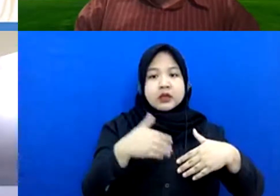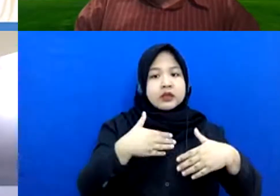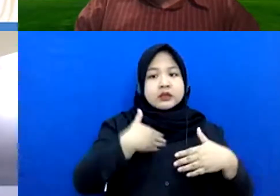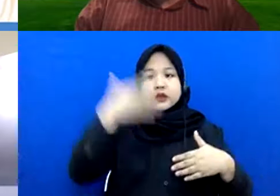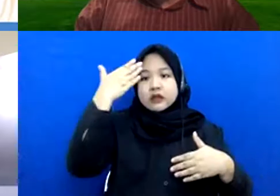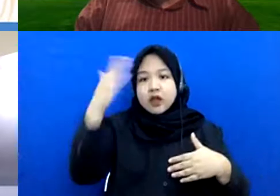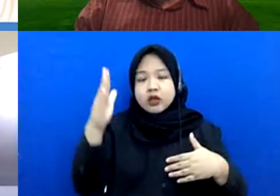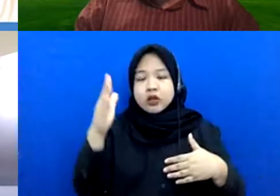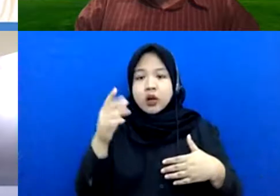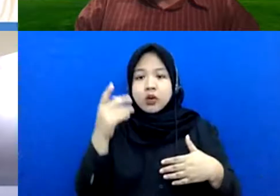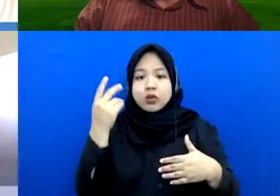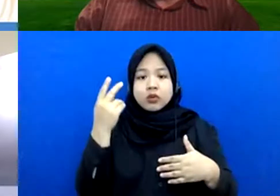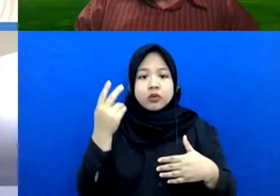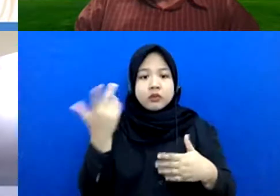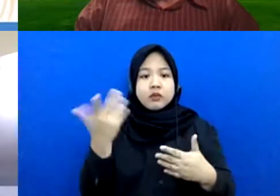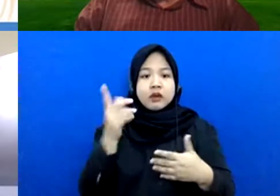any preconceived ideas about that.